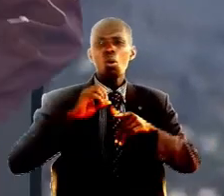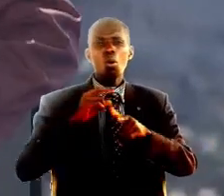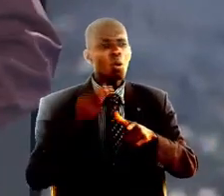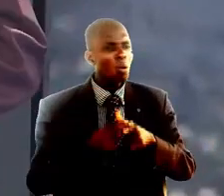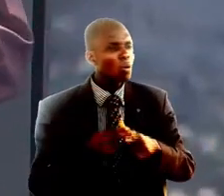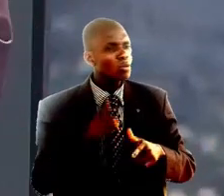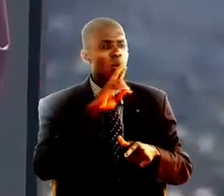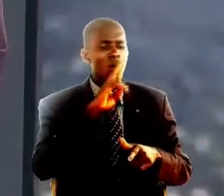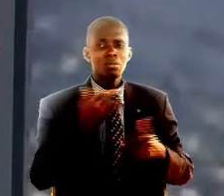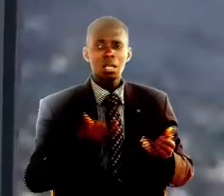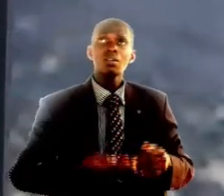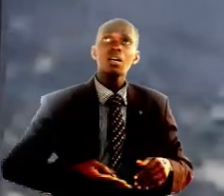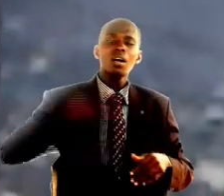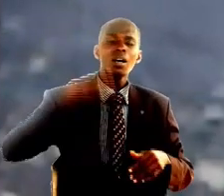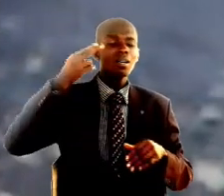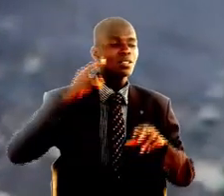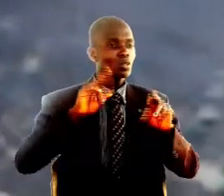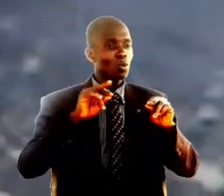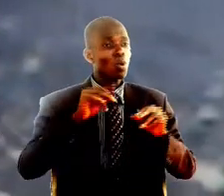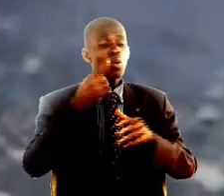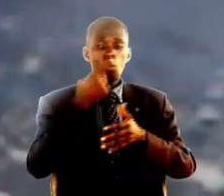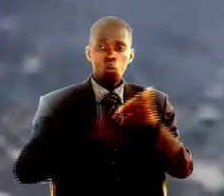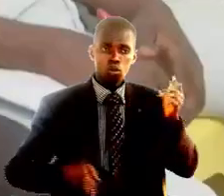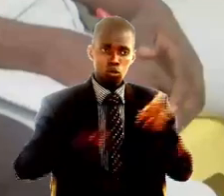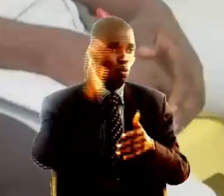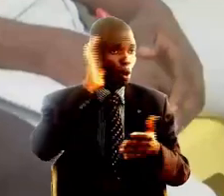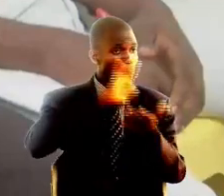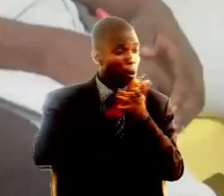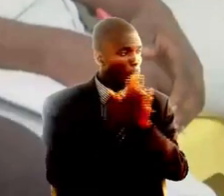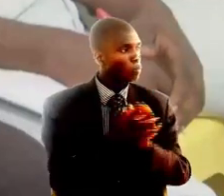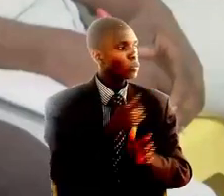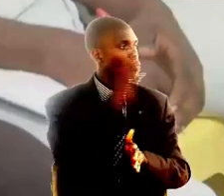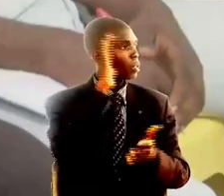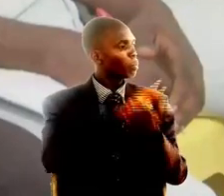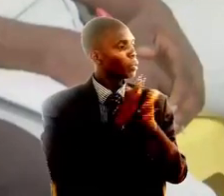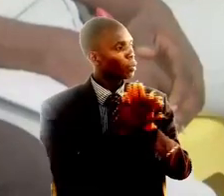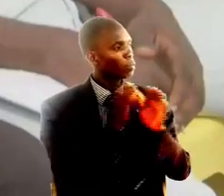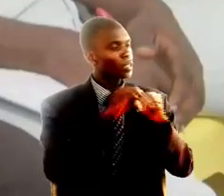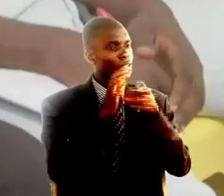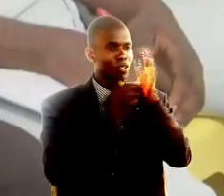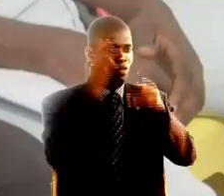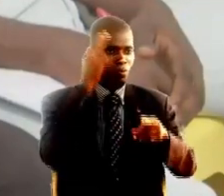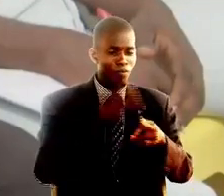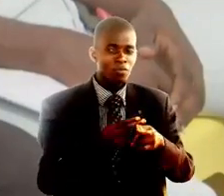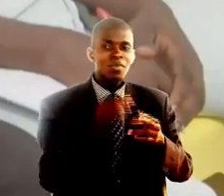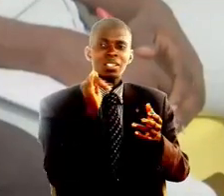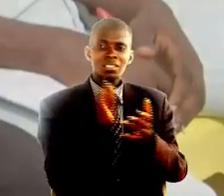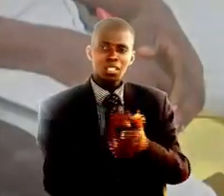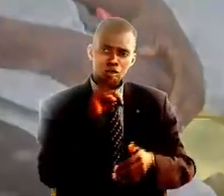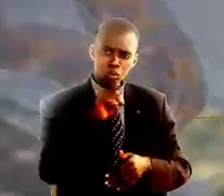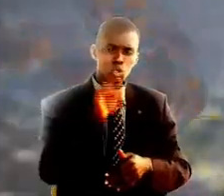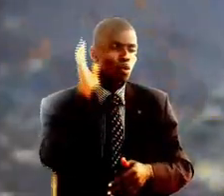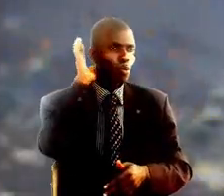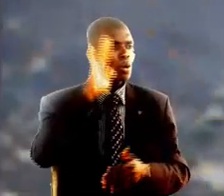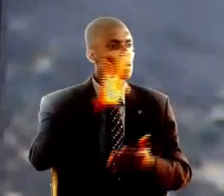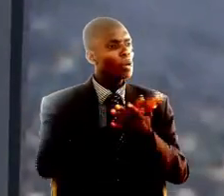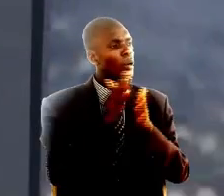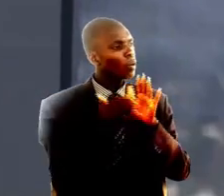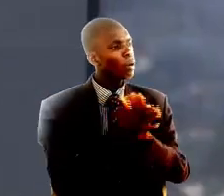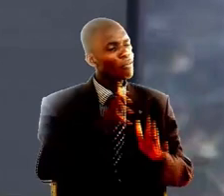will become, you'll become. That he might become the father of many nations, according